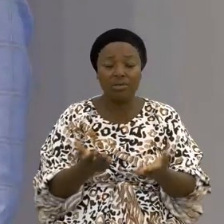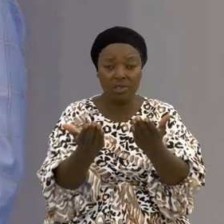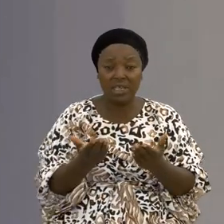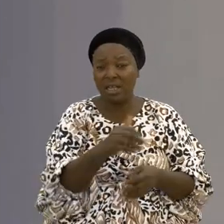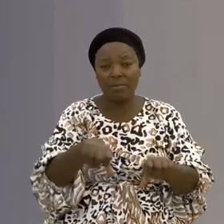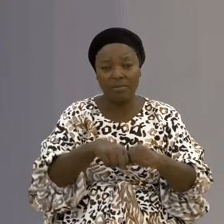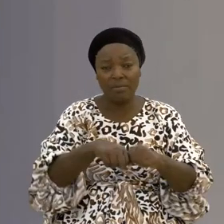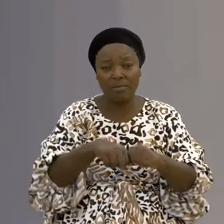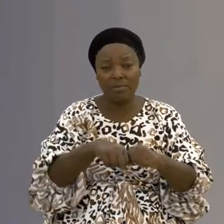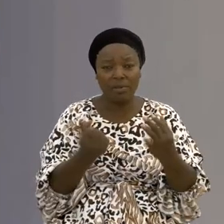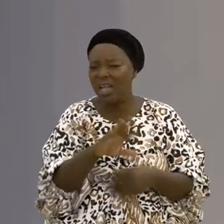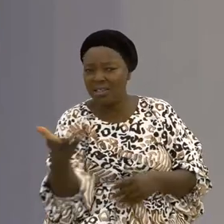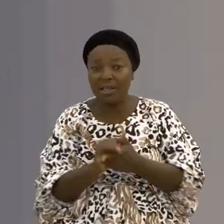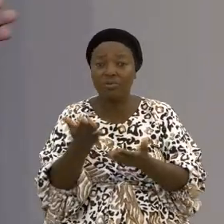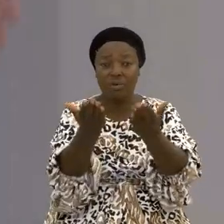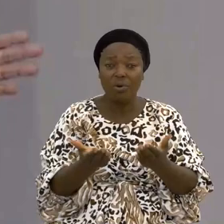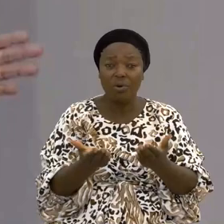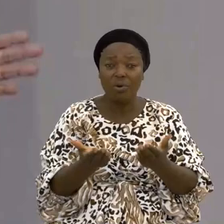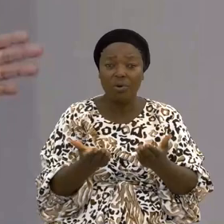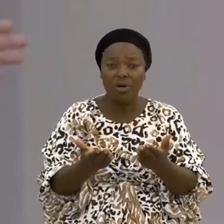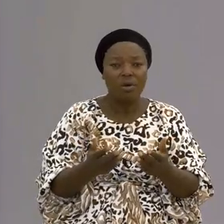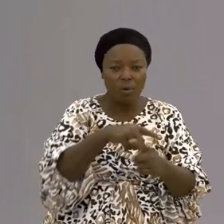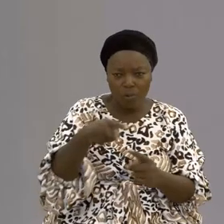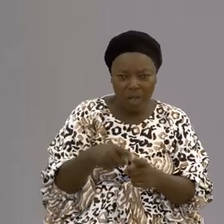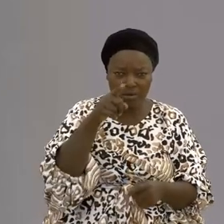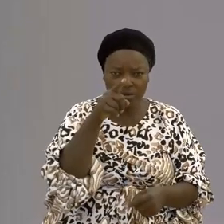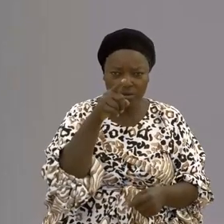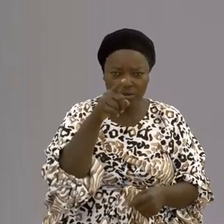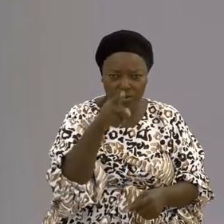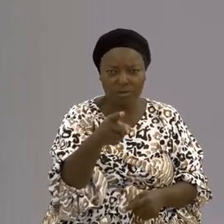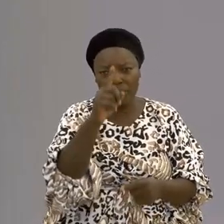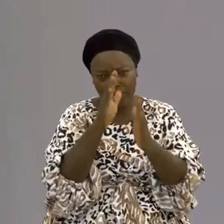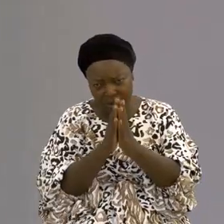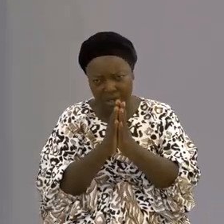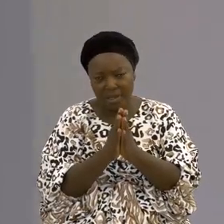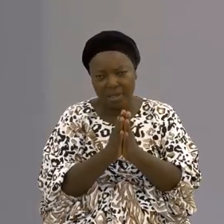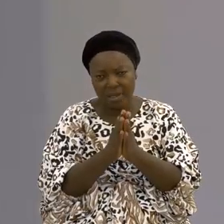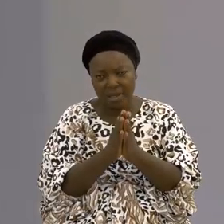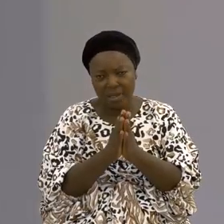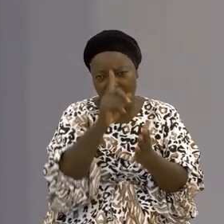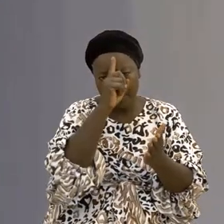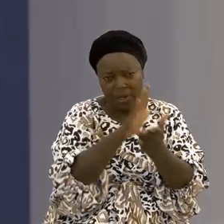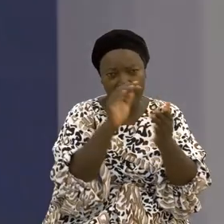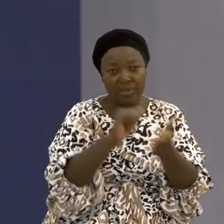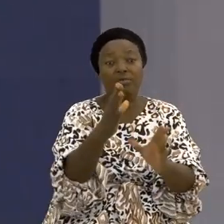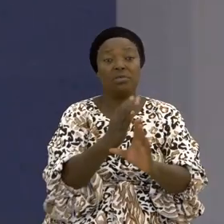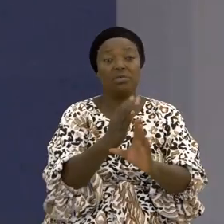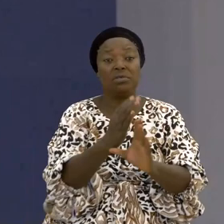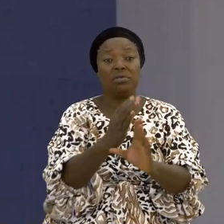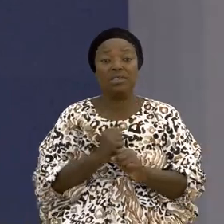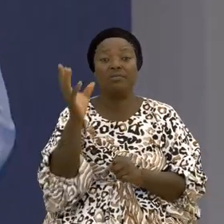things soever ye desire, when ye pray, believe that ye receive